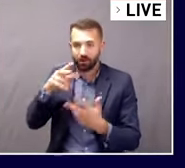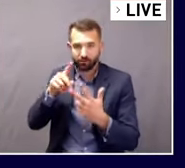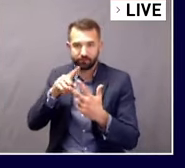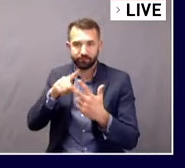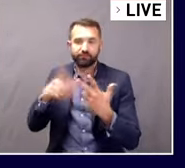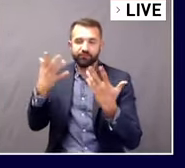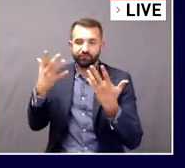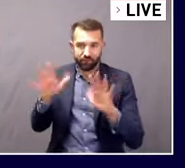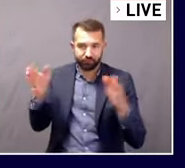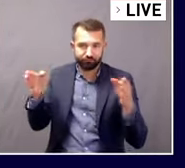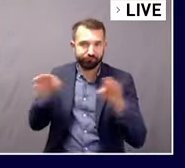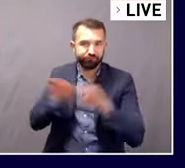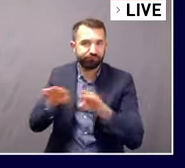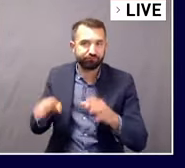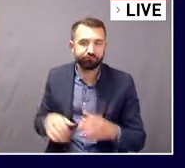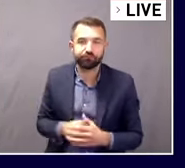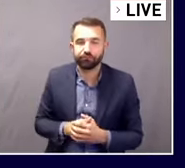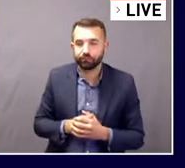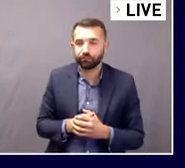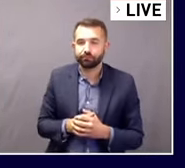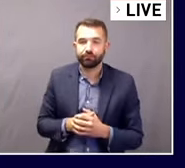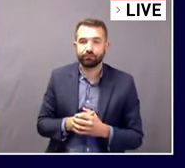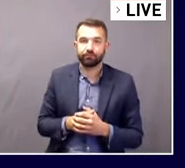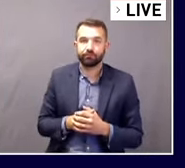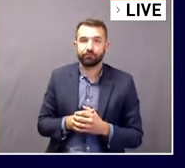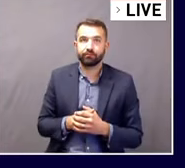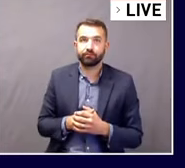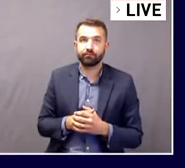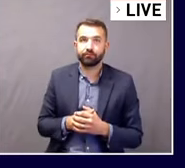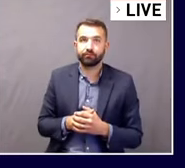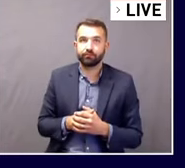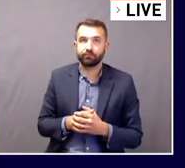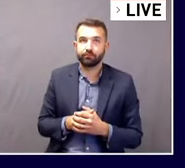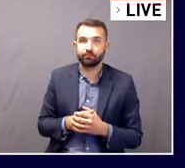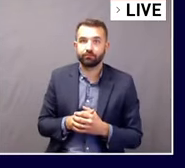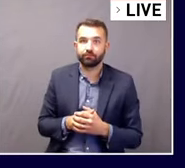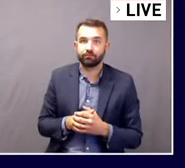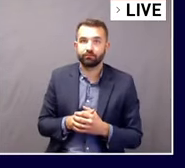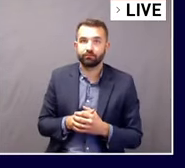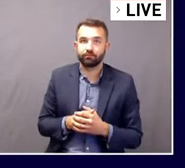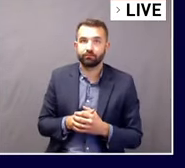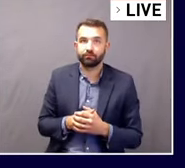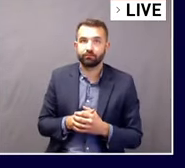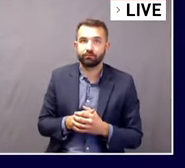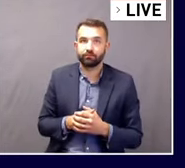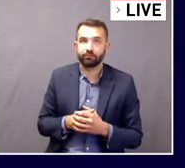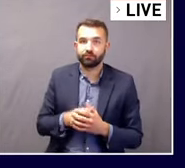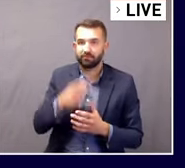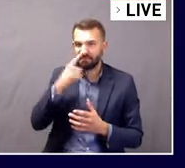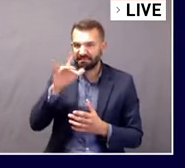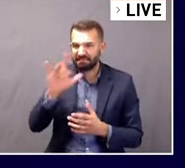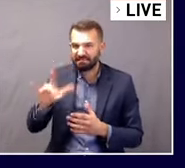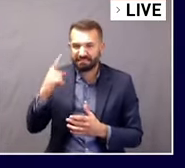quickly mute one of the lines here that I understand is causing some feedback.